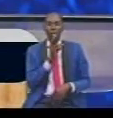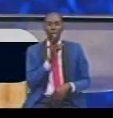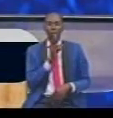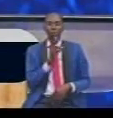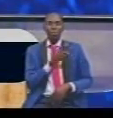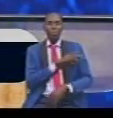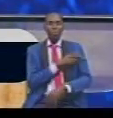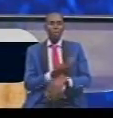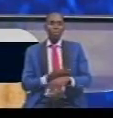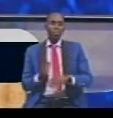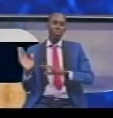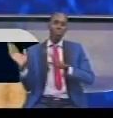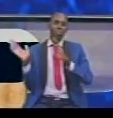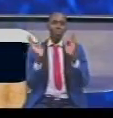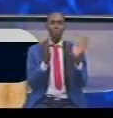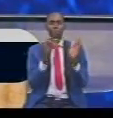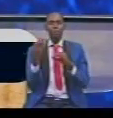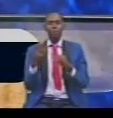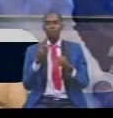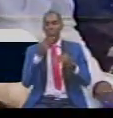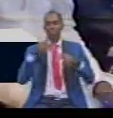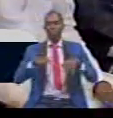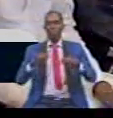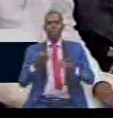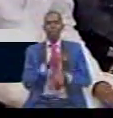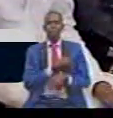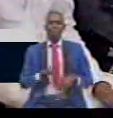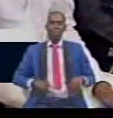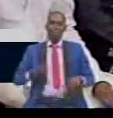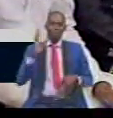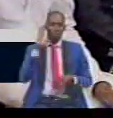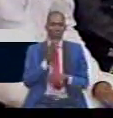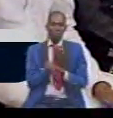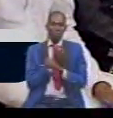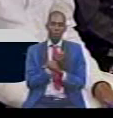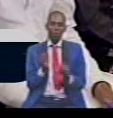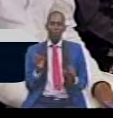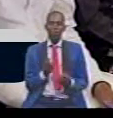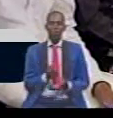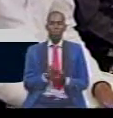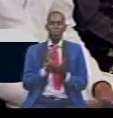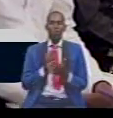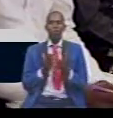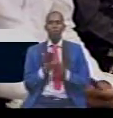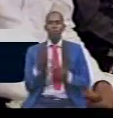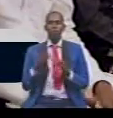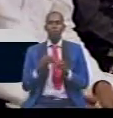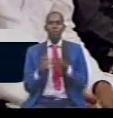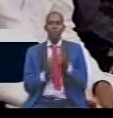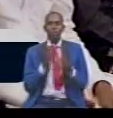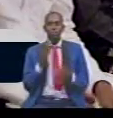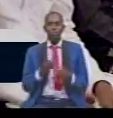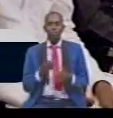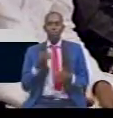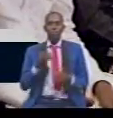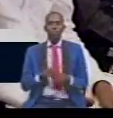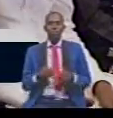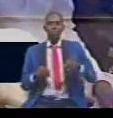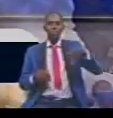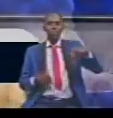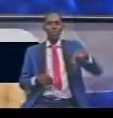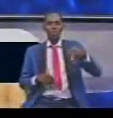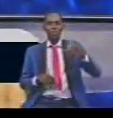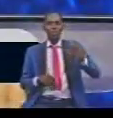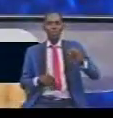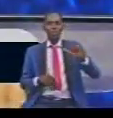the sea. The Lord will see you through. Psalm 104. We're looking at